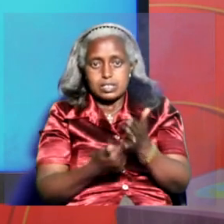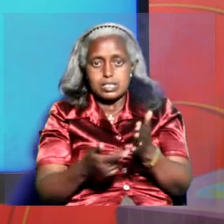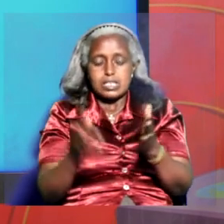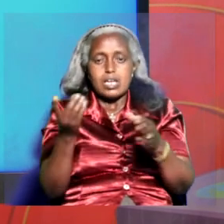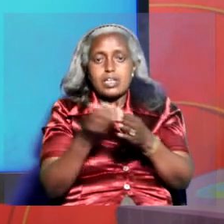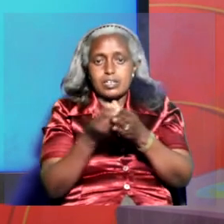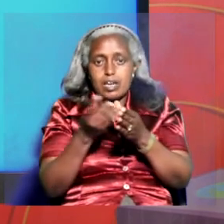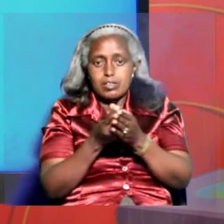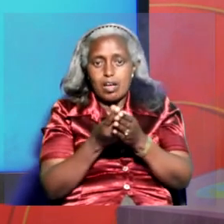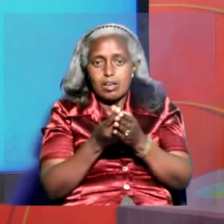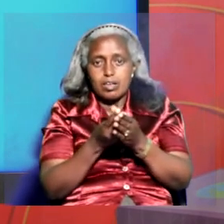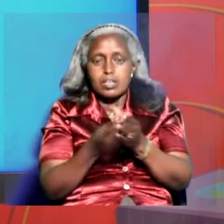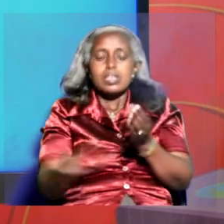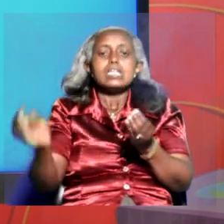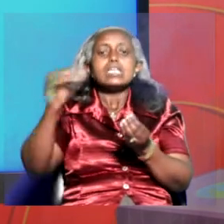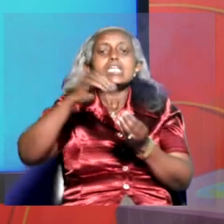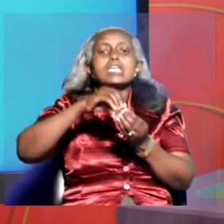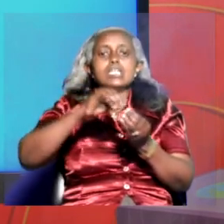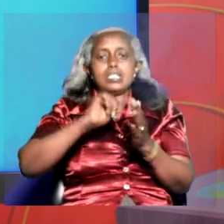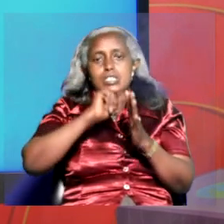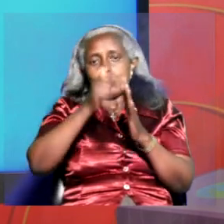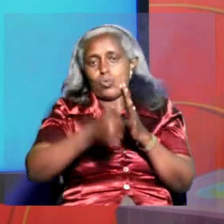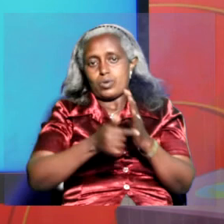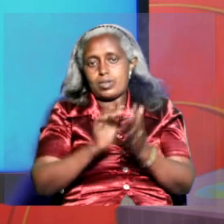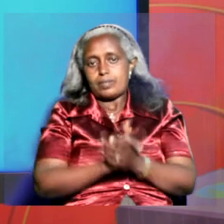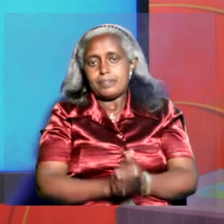in increasing order.